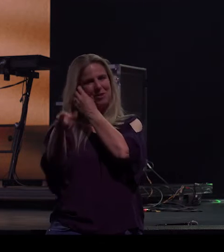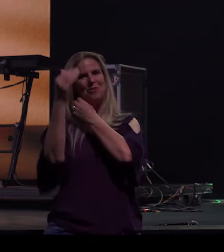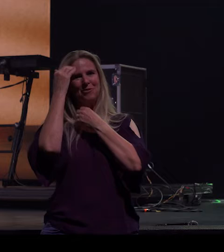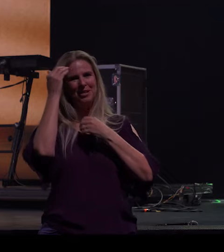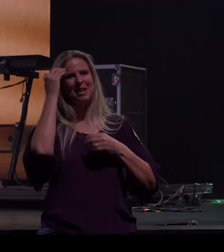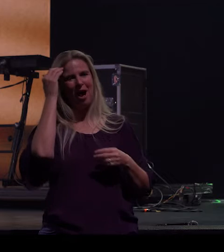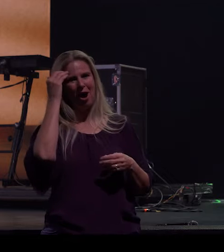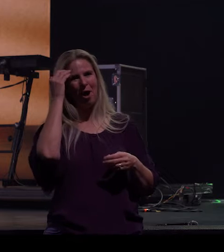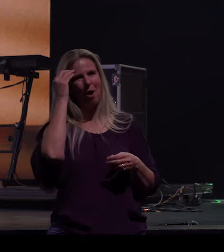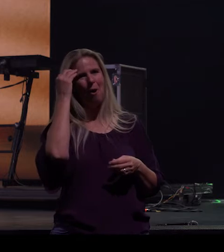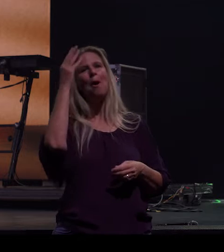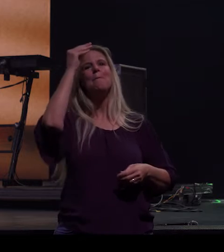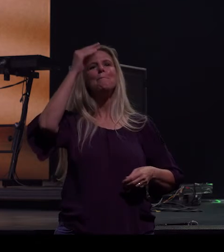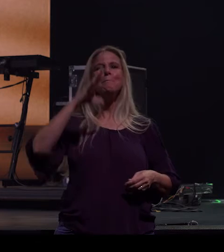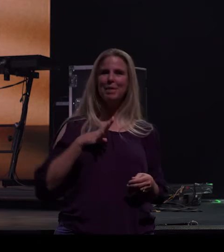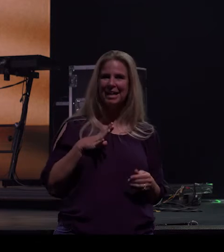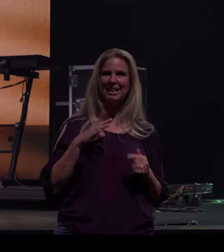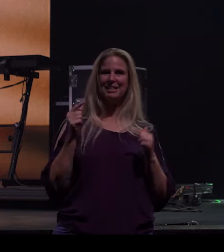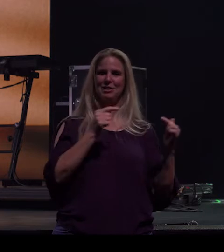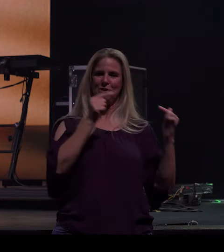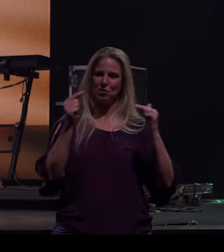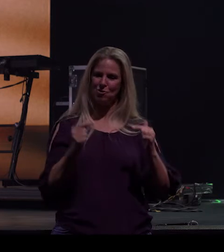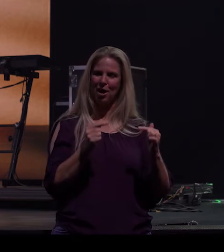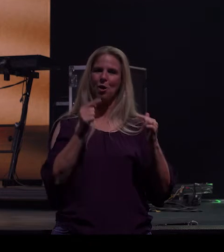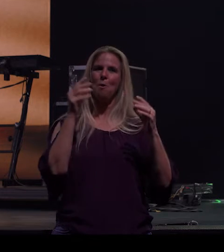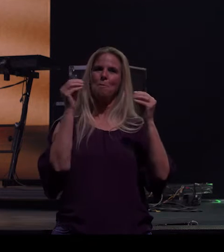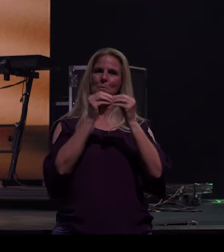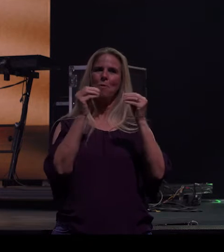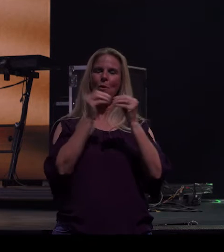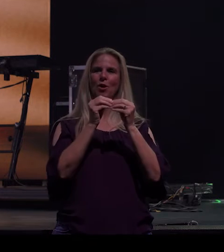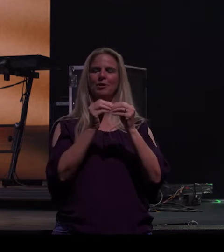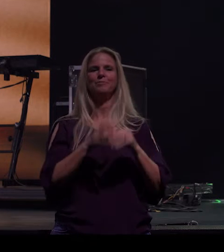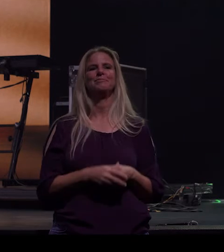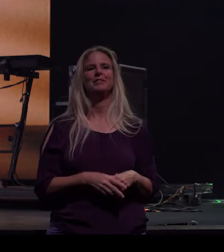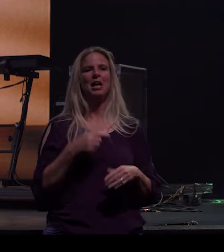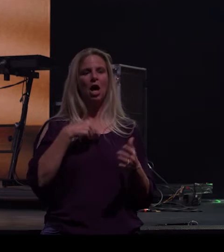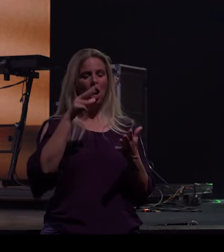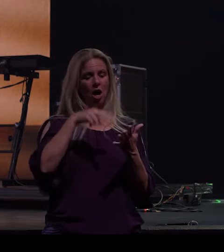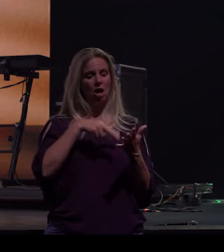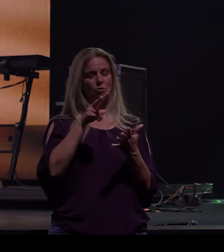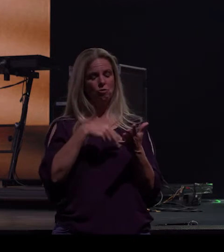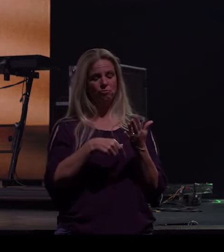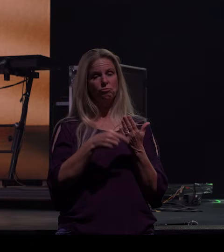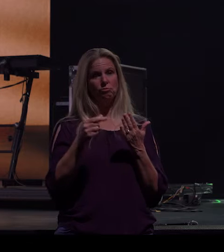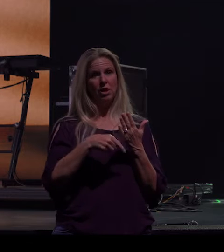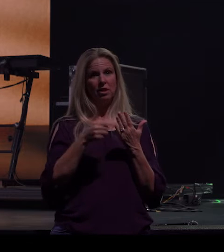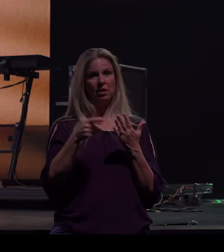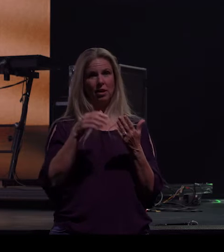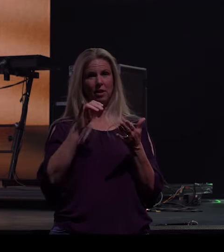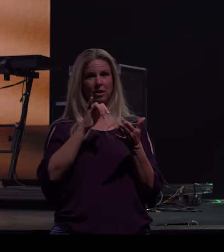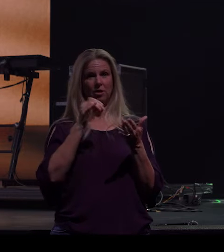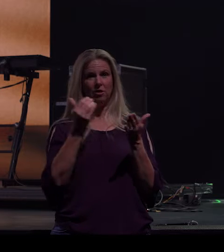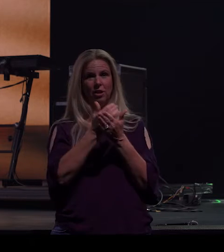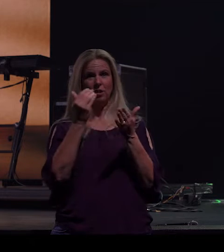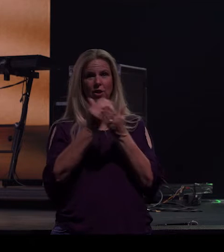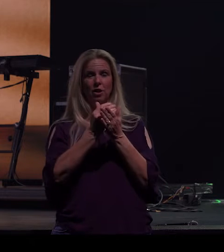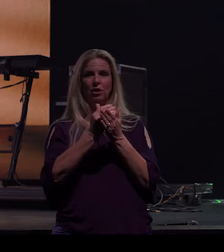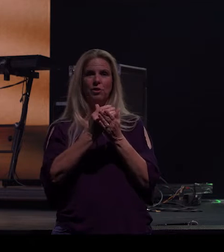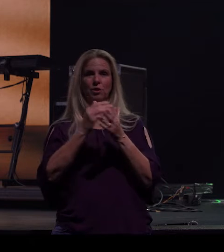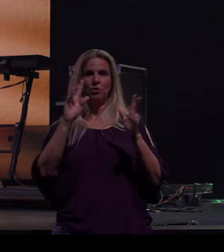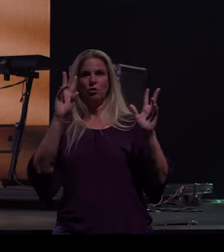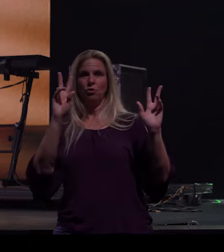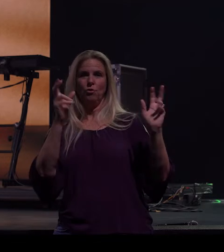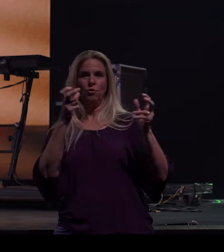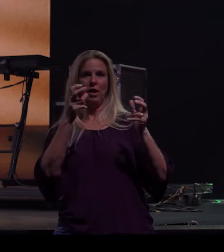knew men struggle more, right? In fact, this week I read an article. It was so funny. This article, there's a new phrase they're using kind of in